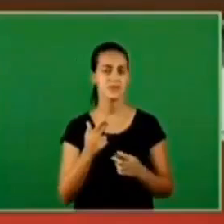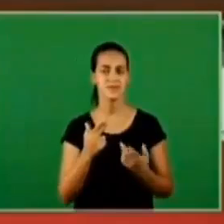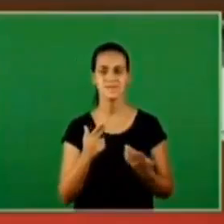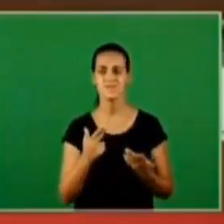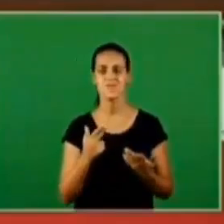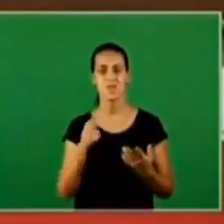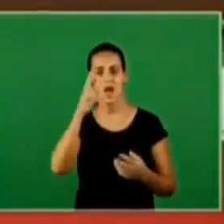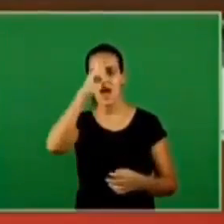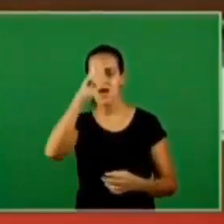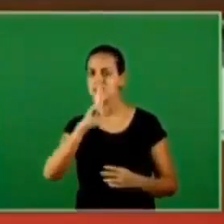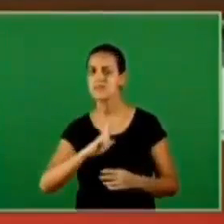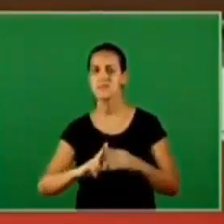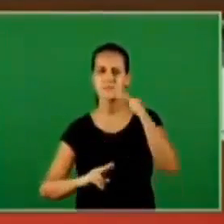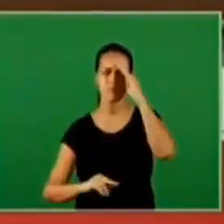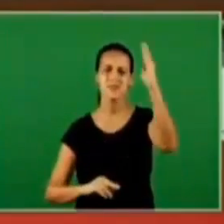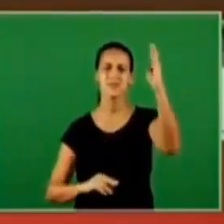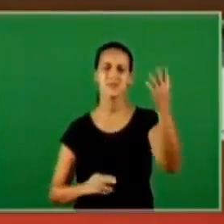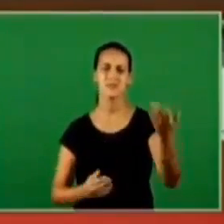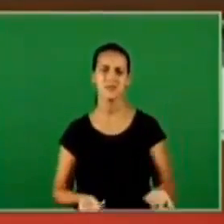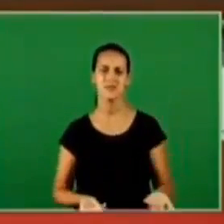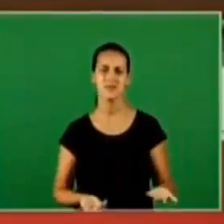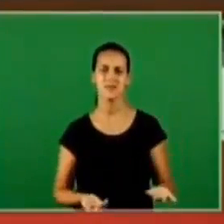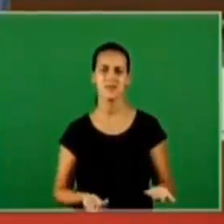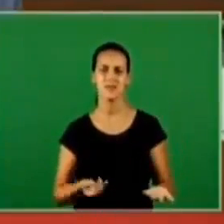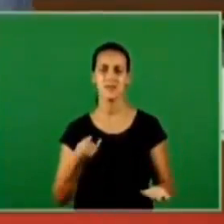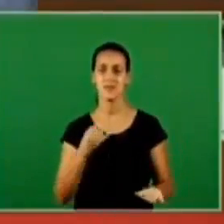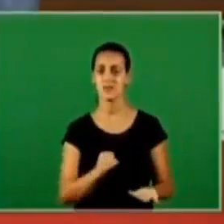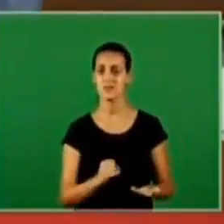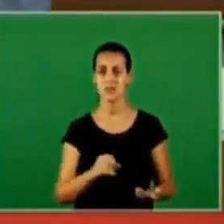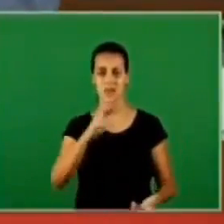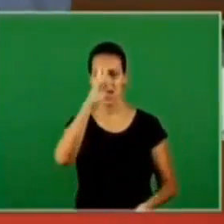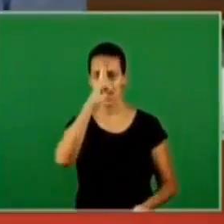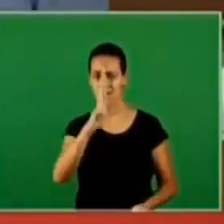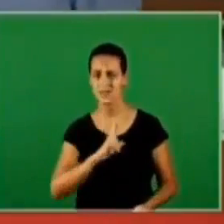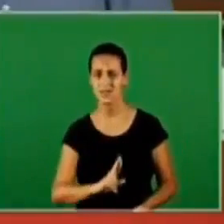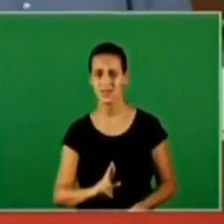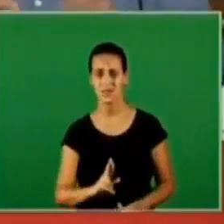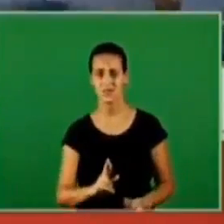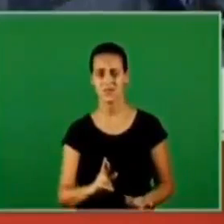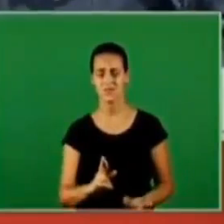a flag. The reason, the banner, the reason